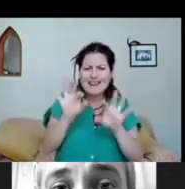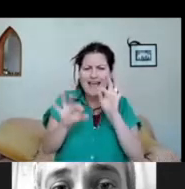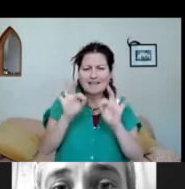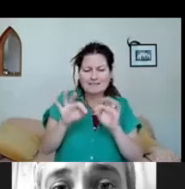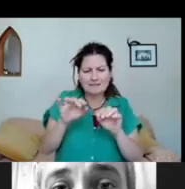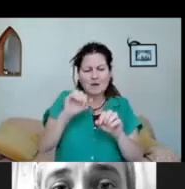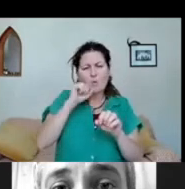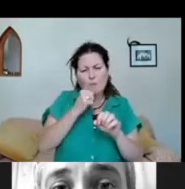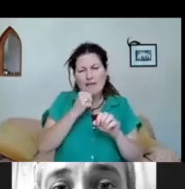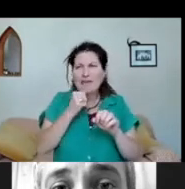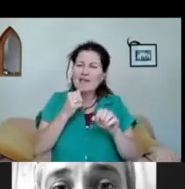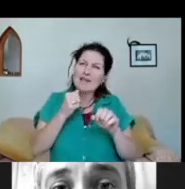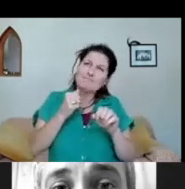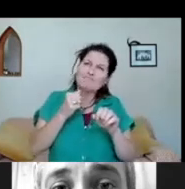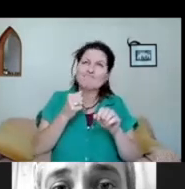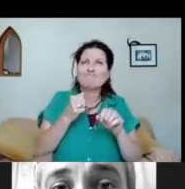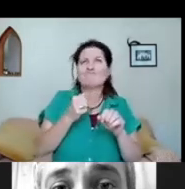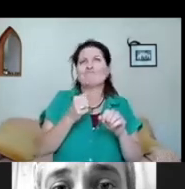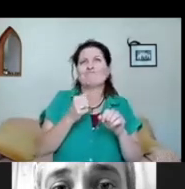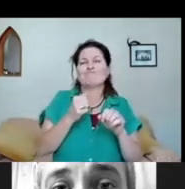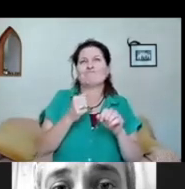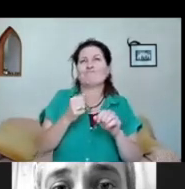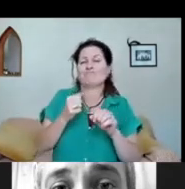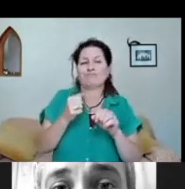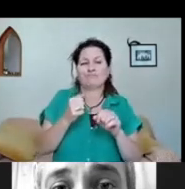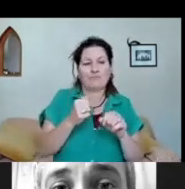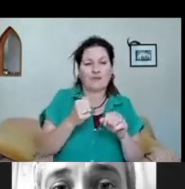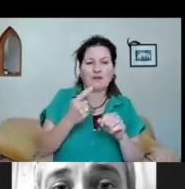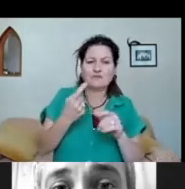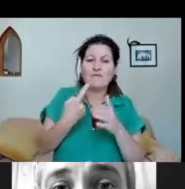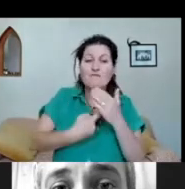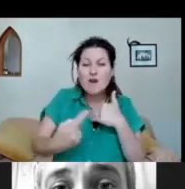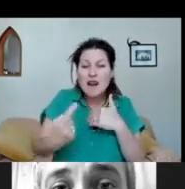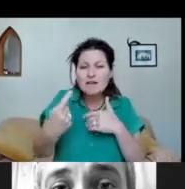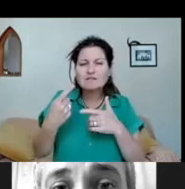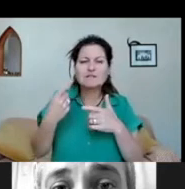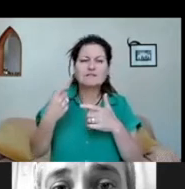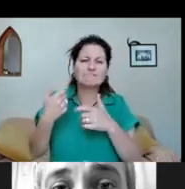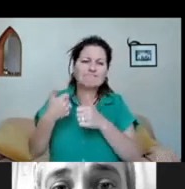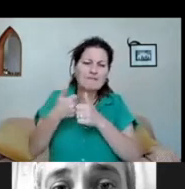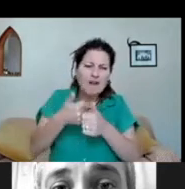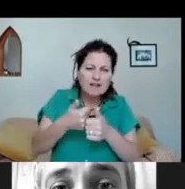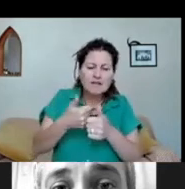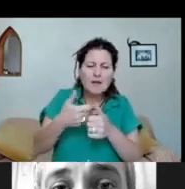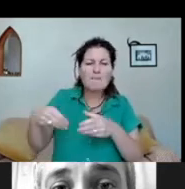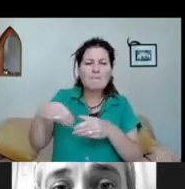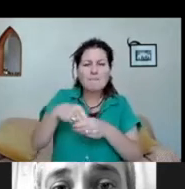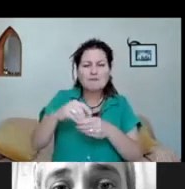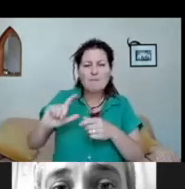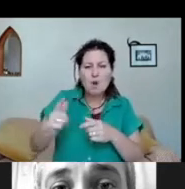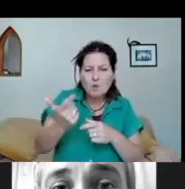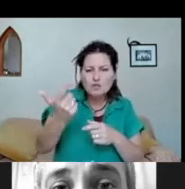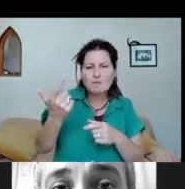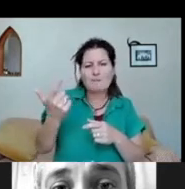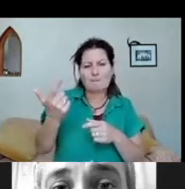then myself as a creative freelancer producer for the GLA. It would be members from Lewisham, including obviously